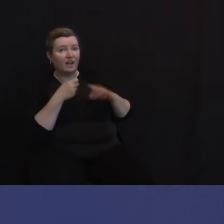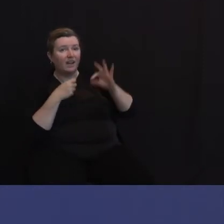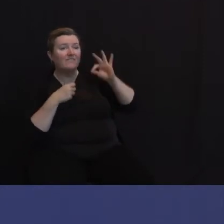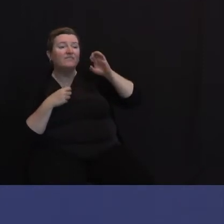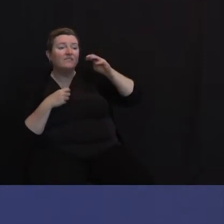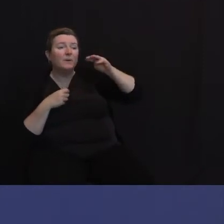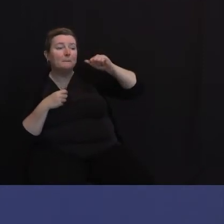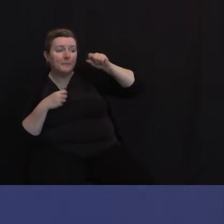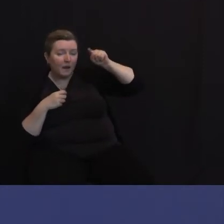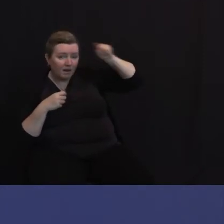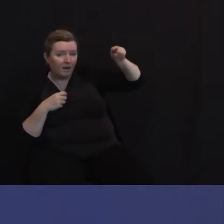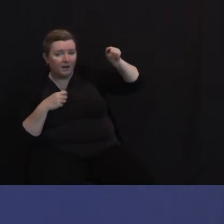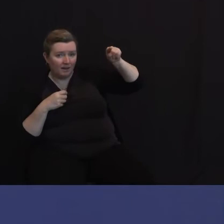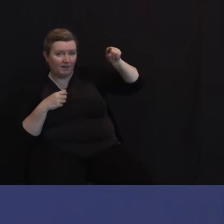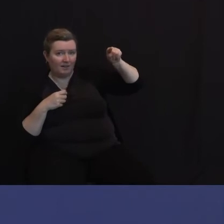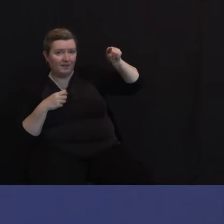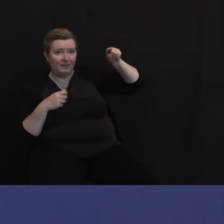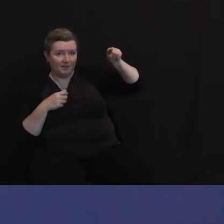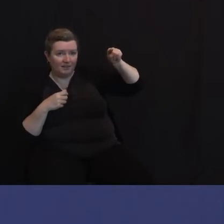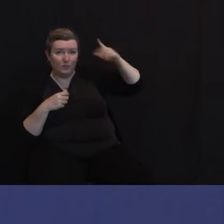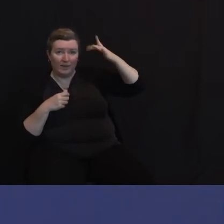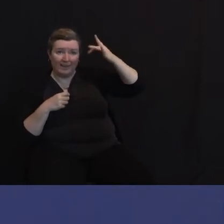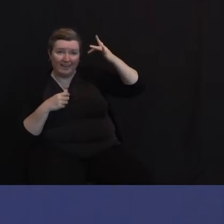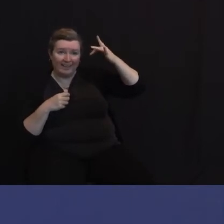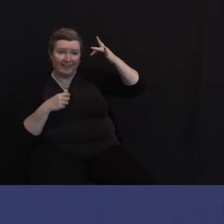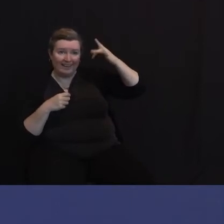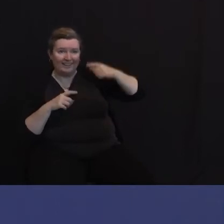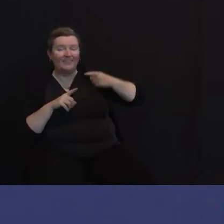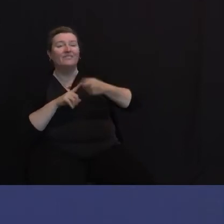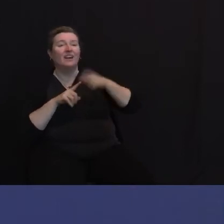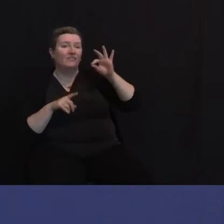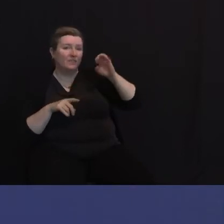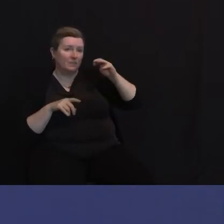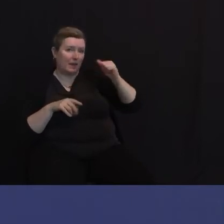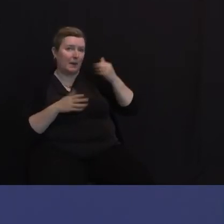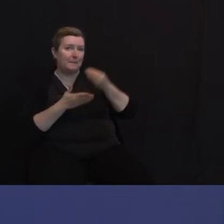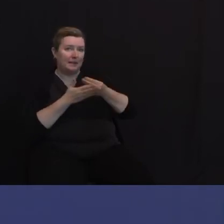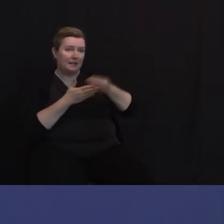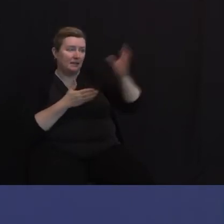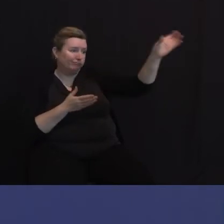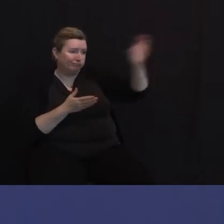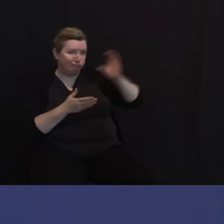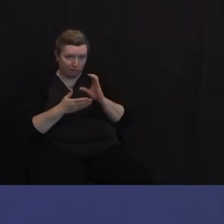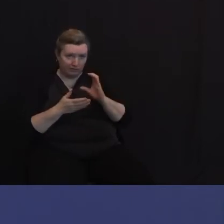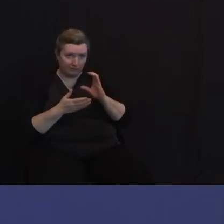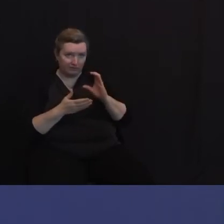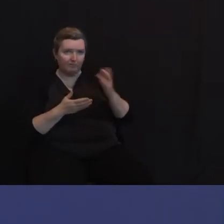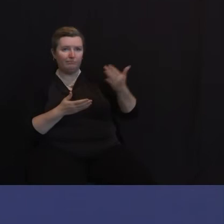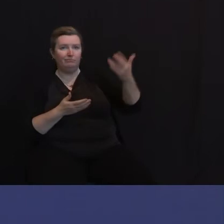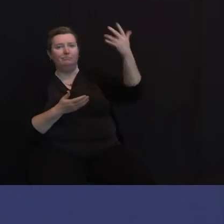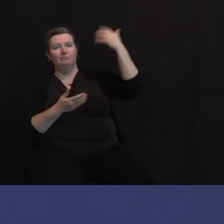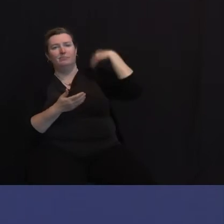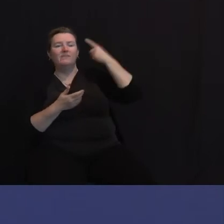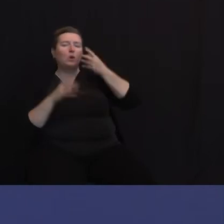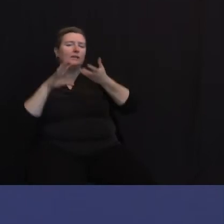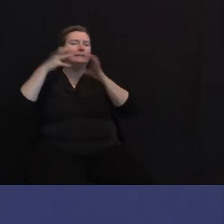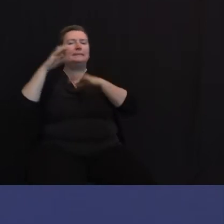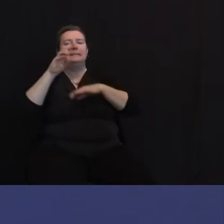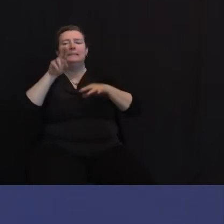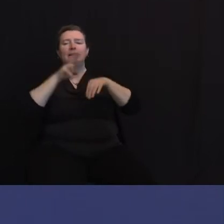allocation. And the only reason it's coming out of FEMA is that money was appropriated in advance for a disaster. And so when the